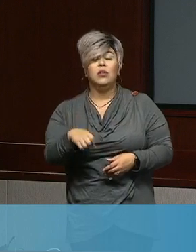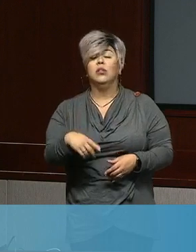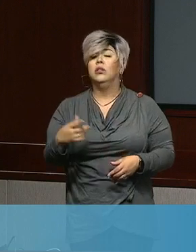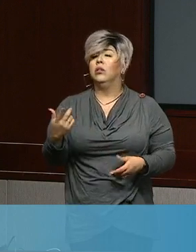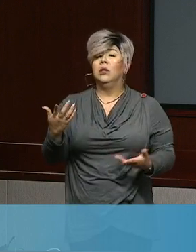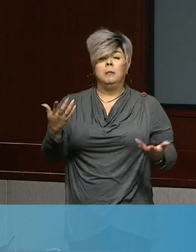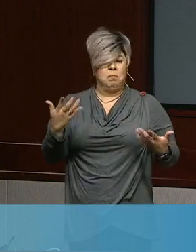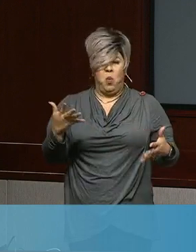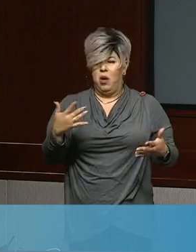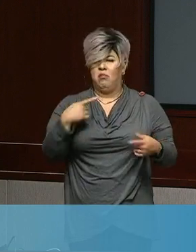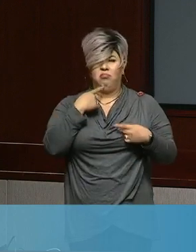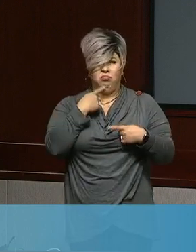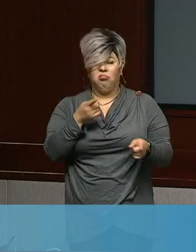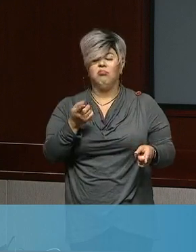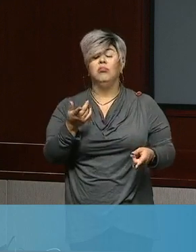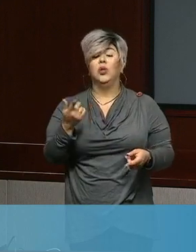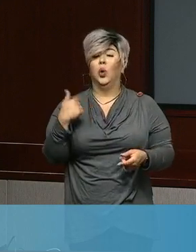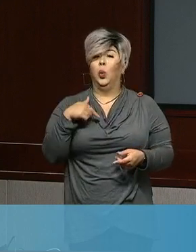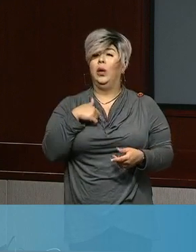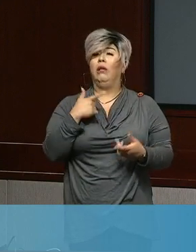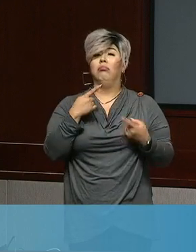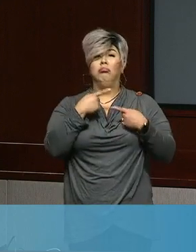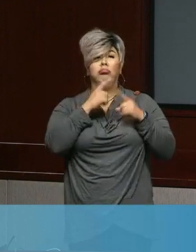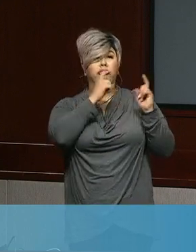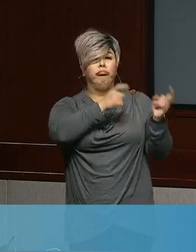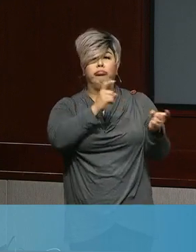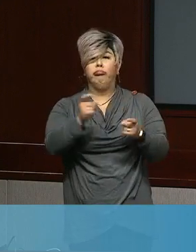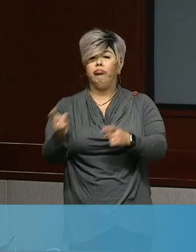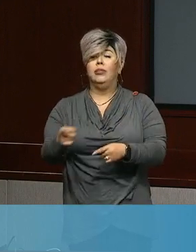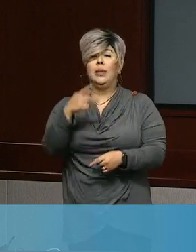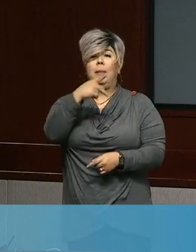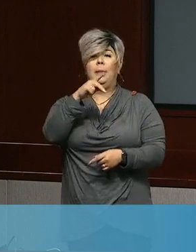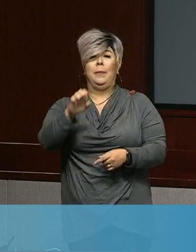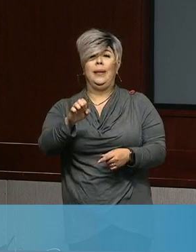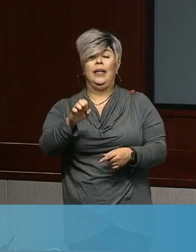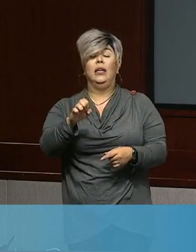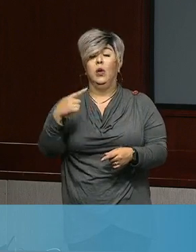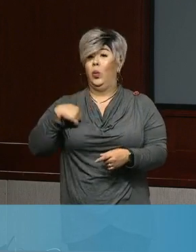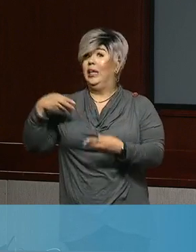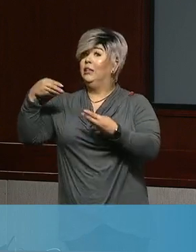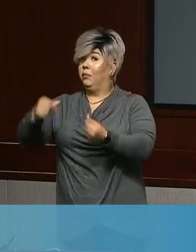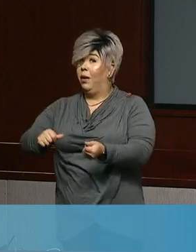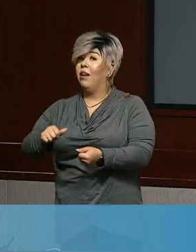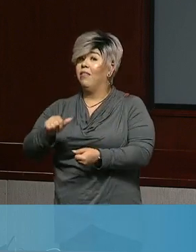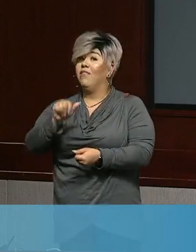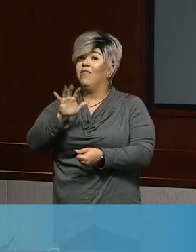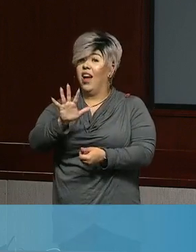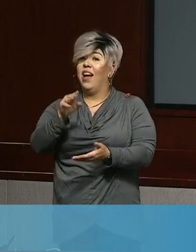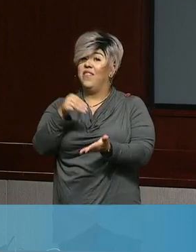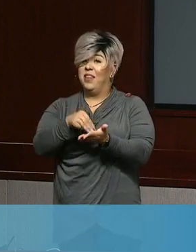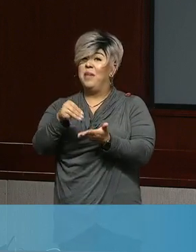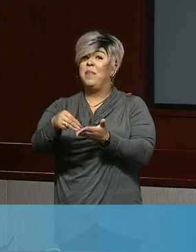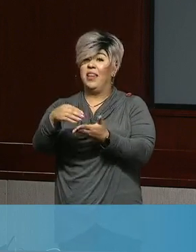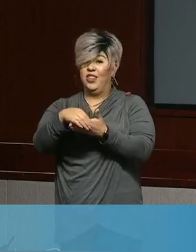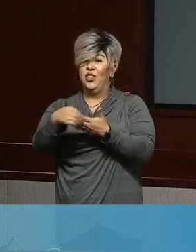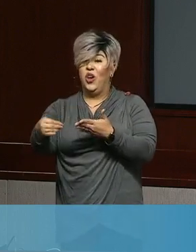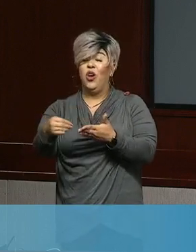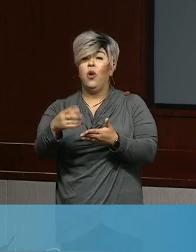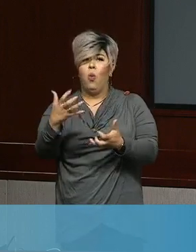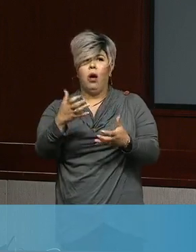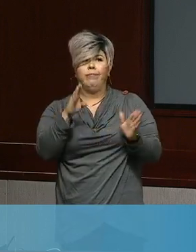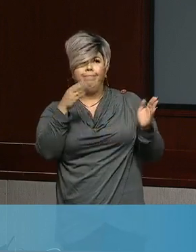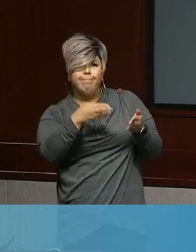distributing PPE to small businesses. We're spending $5 million, targeting up to 5,000 independent small